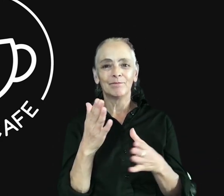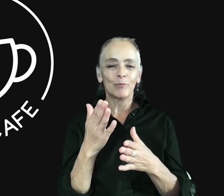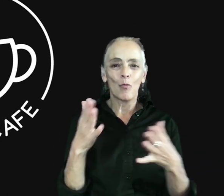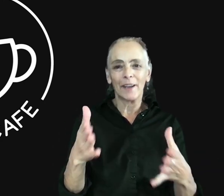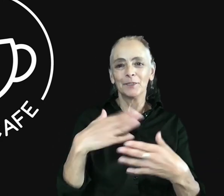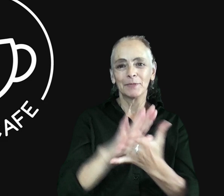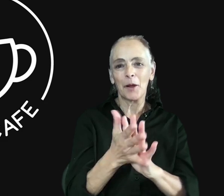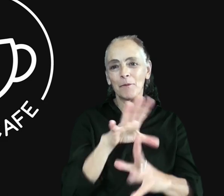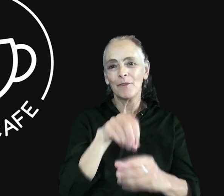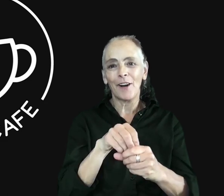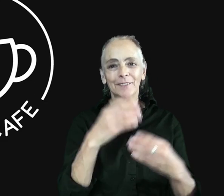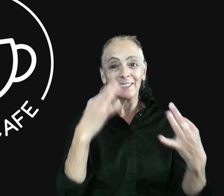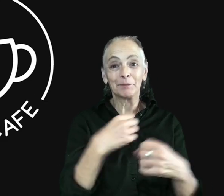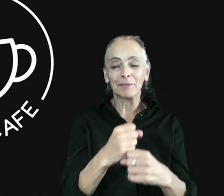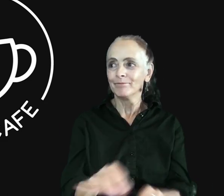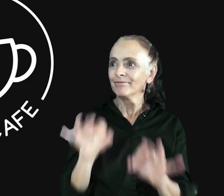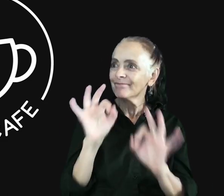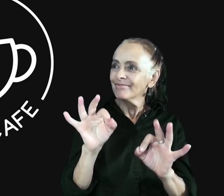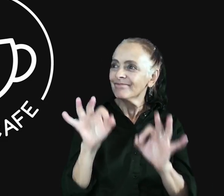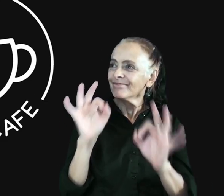i think that that was the perfect way to end this